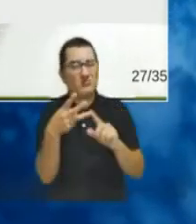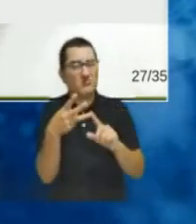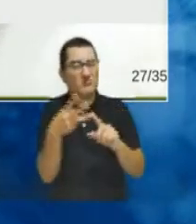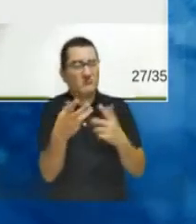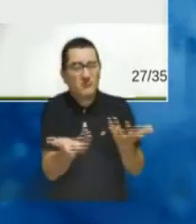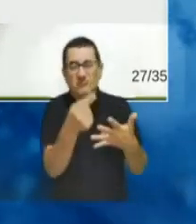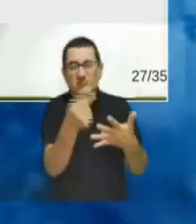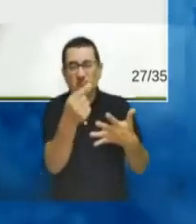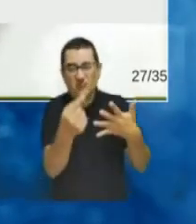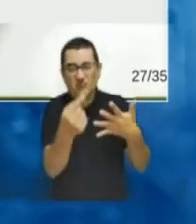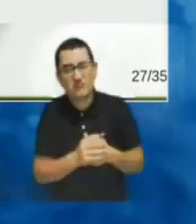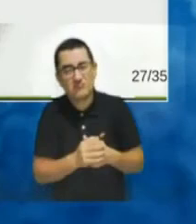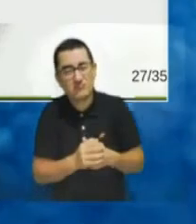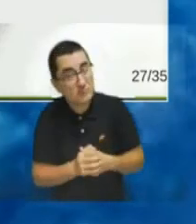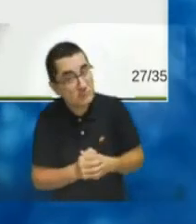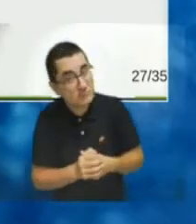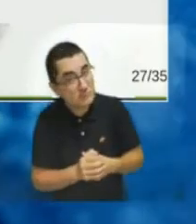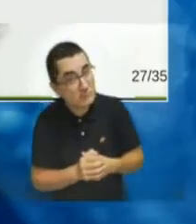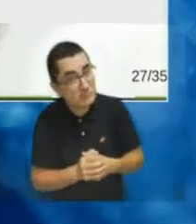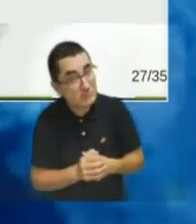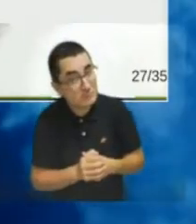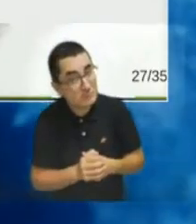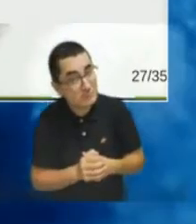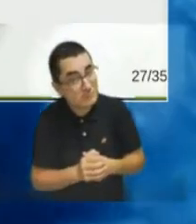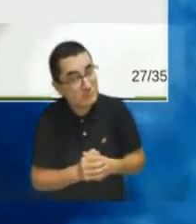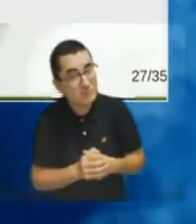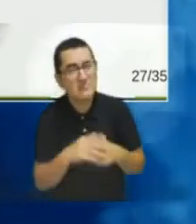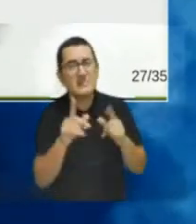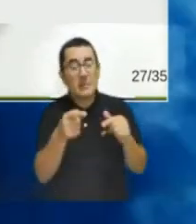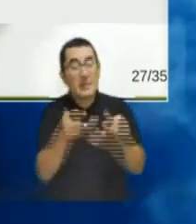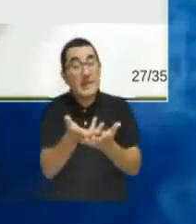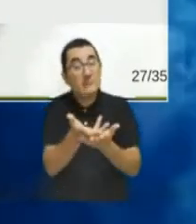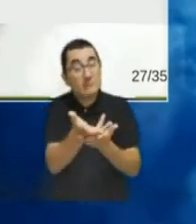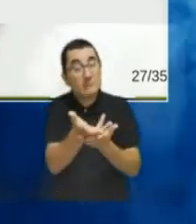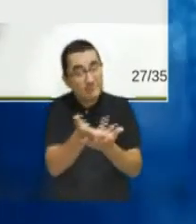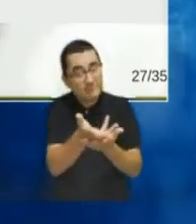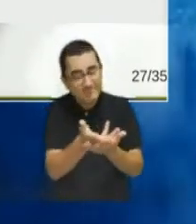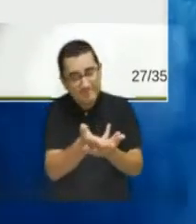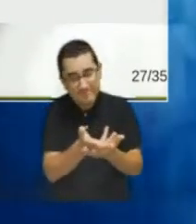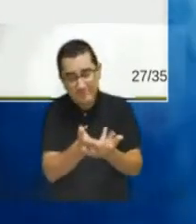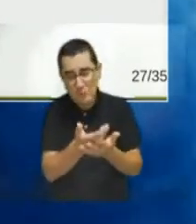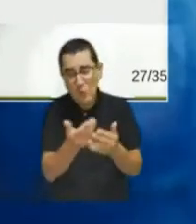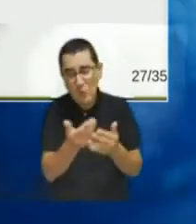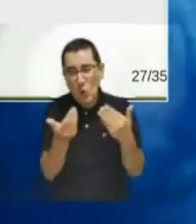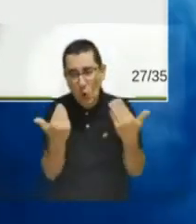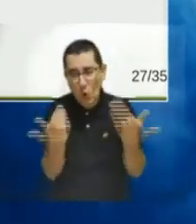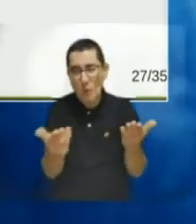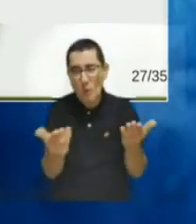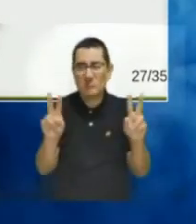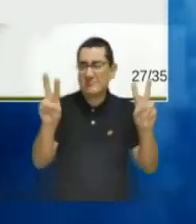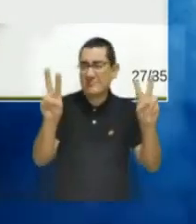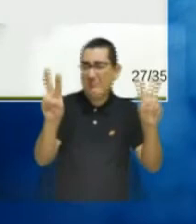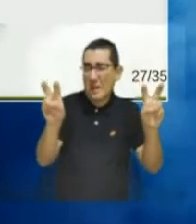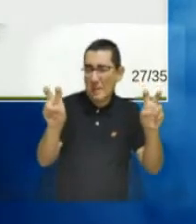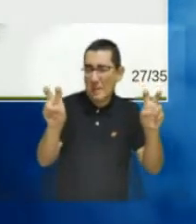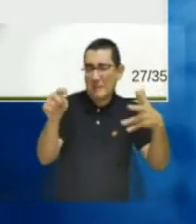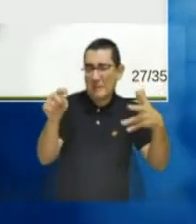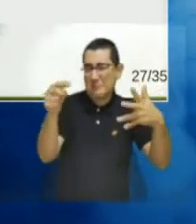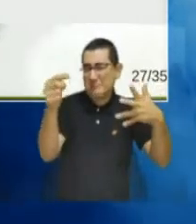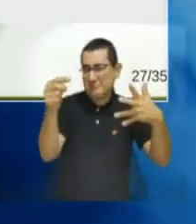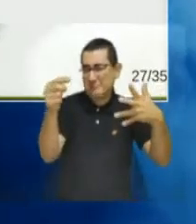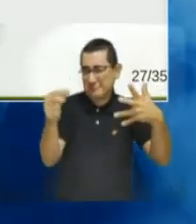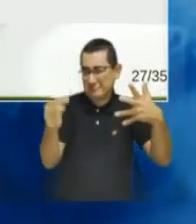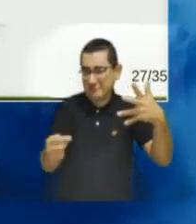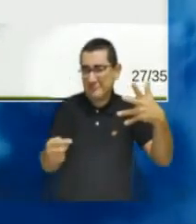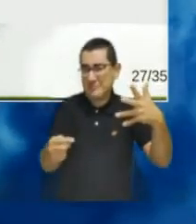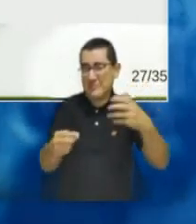studies, actually to disseminate what we have and actually to recommend how to tackle the